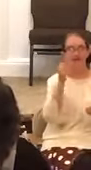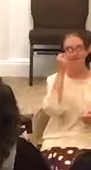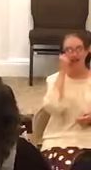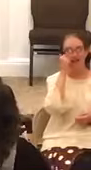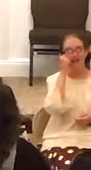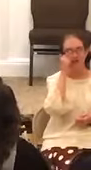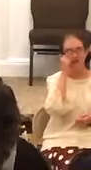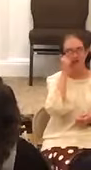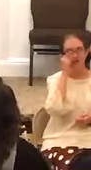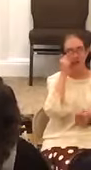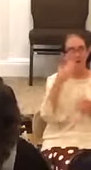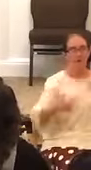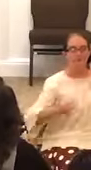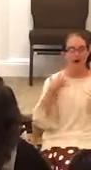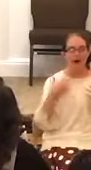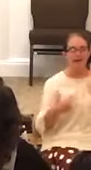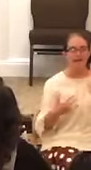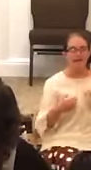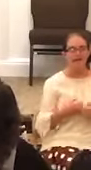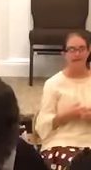fleshly human body.